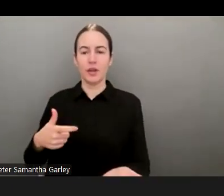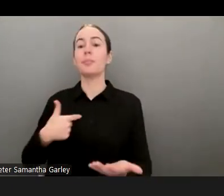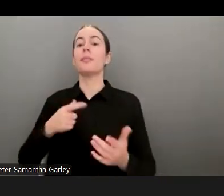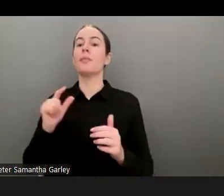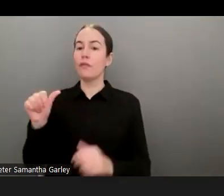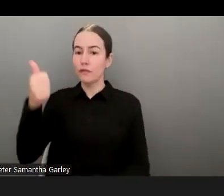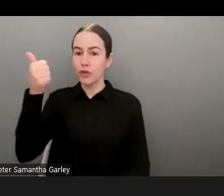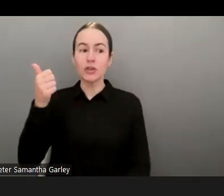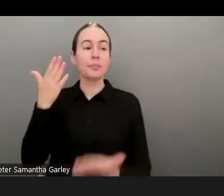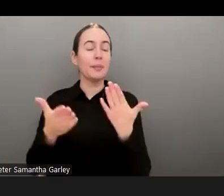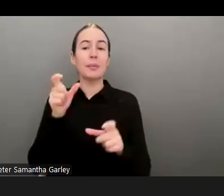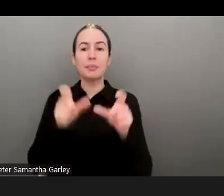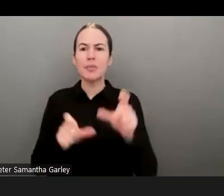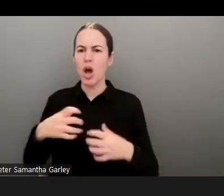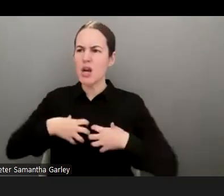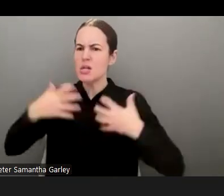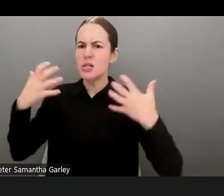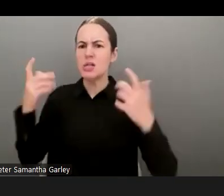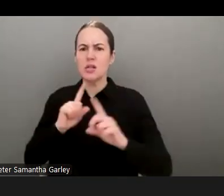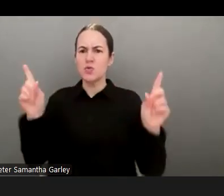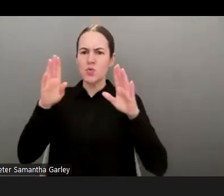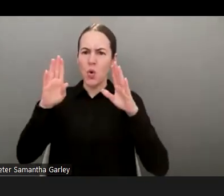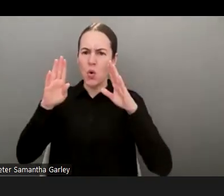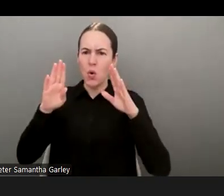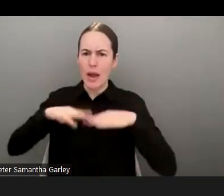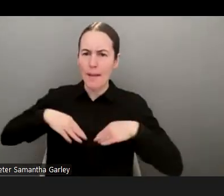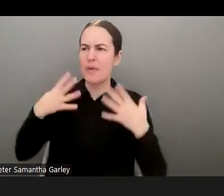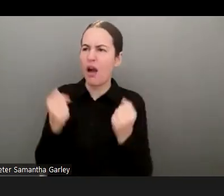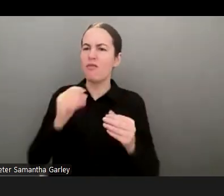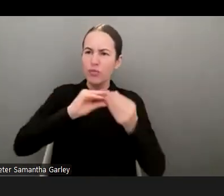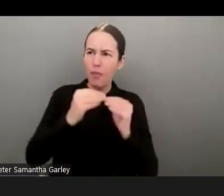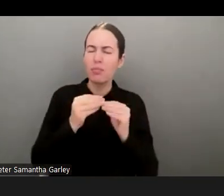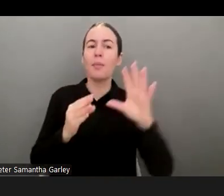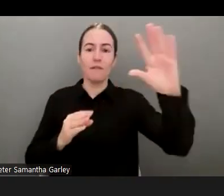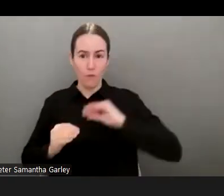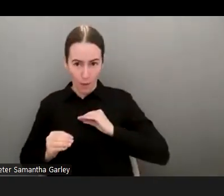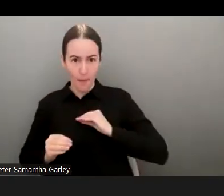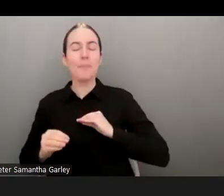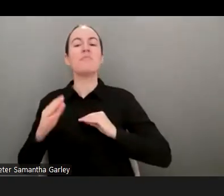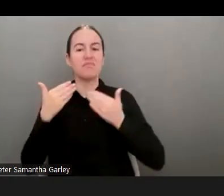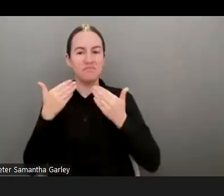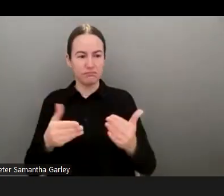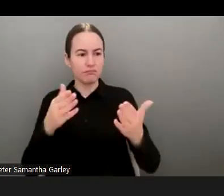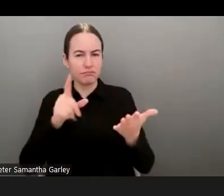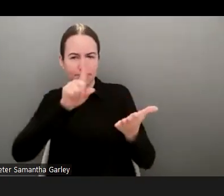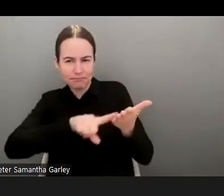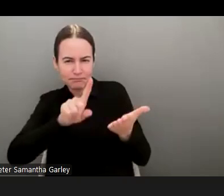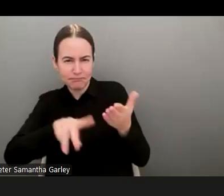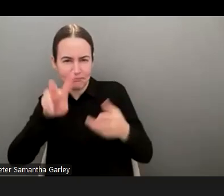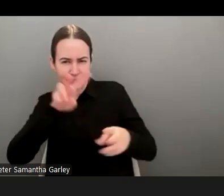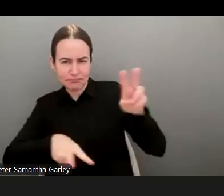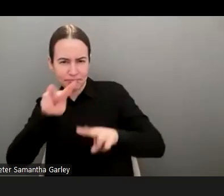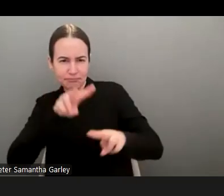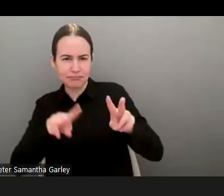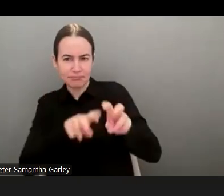complaints or after market surveillance activities when big infringements